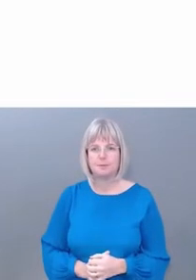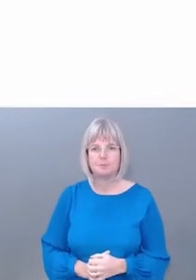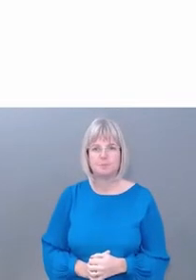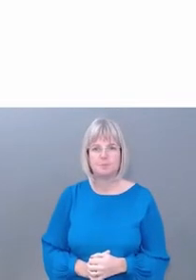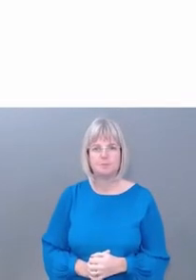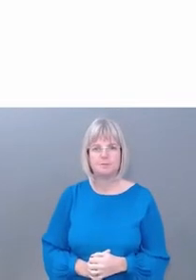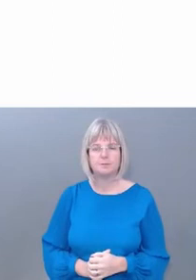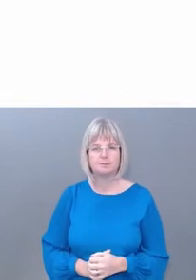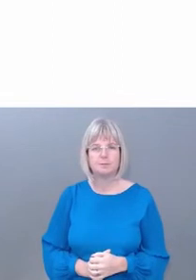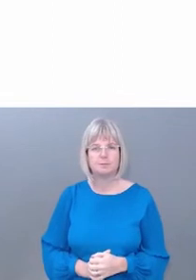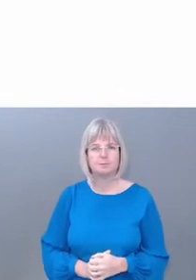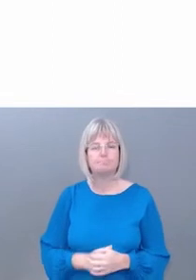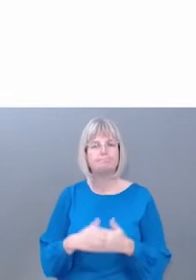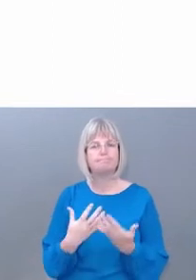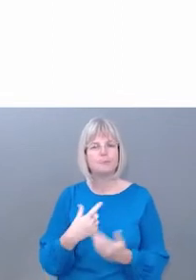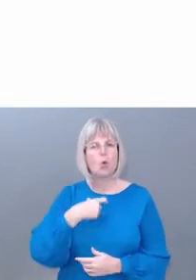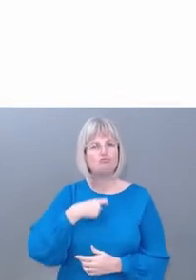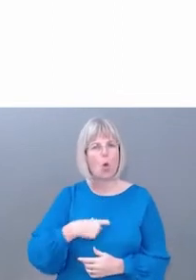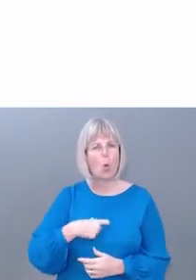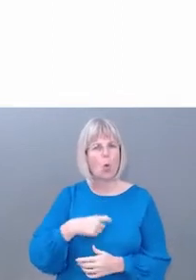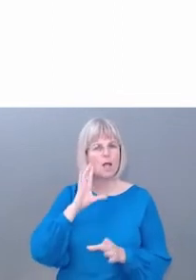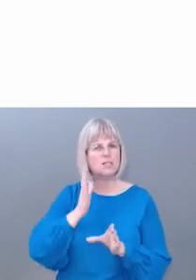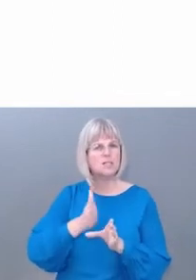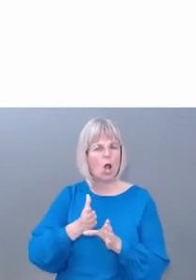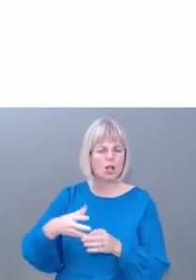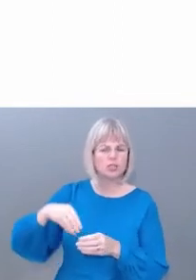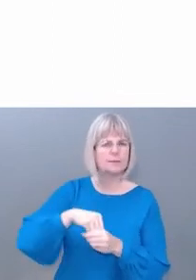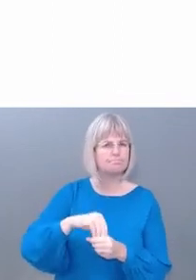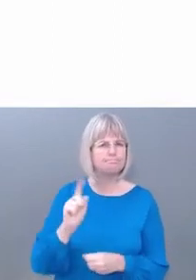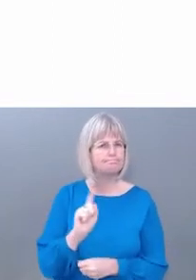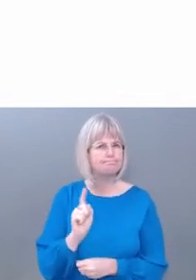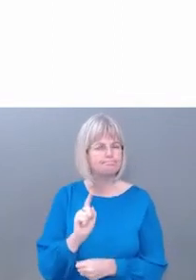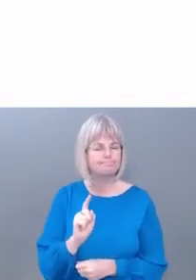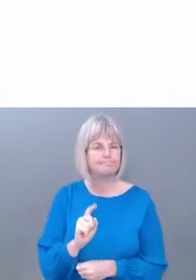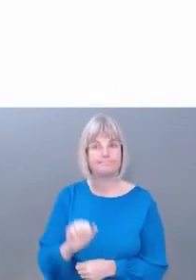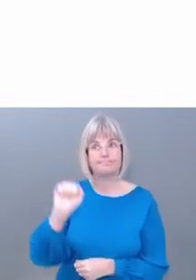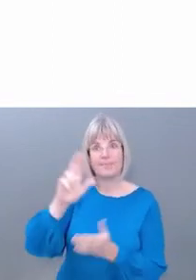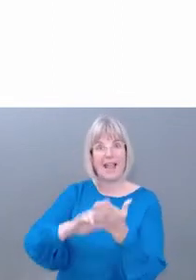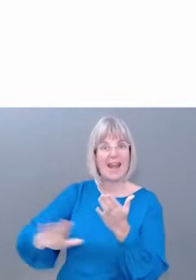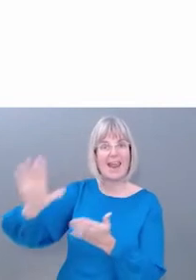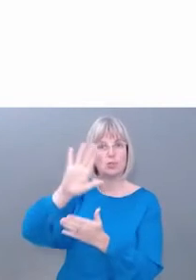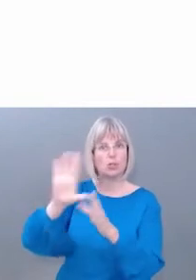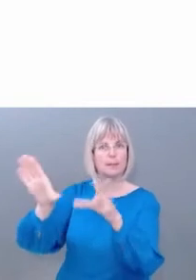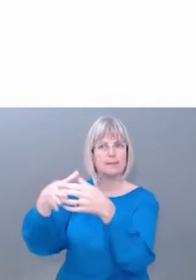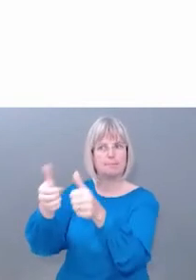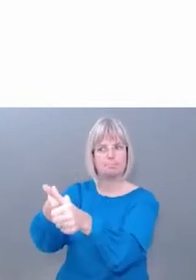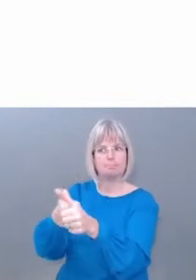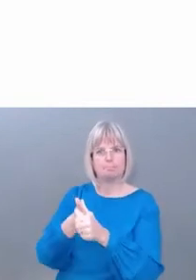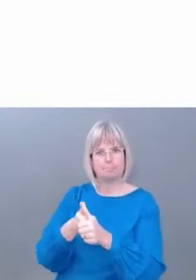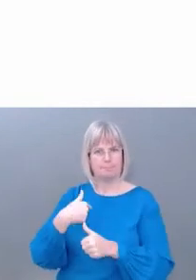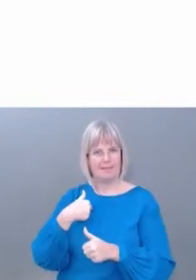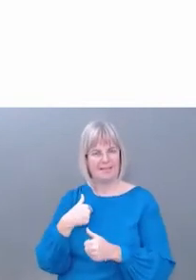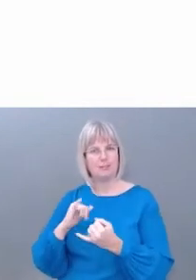So the role of psychology in this, what the national team provided to Sharon Prince and myself and other people in Leeds was